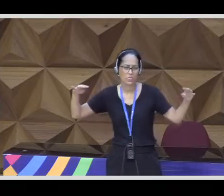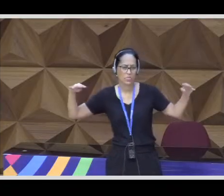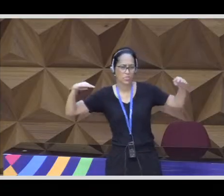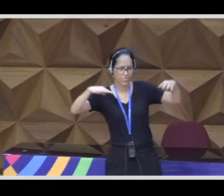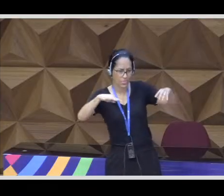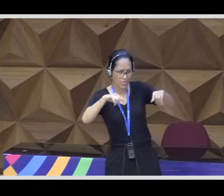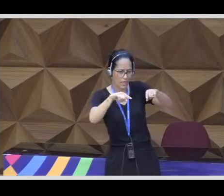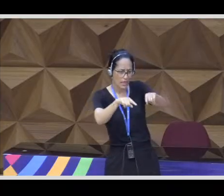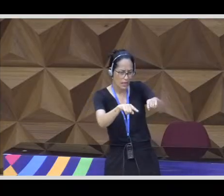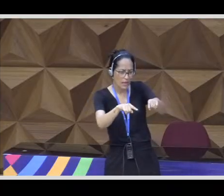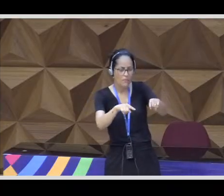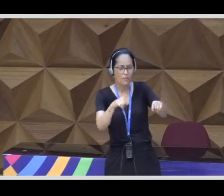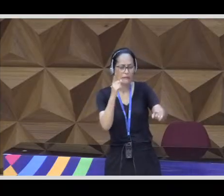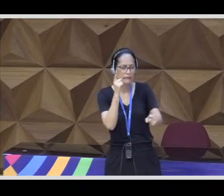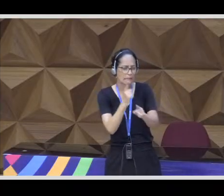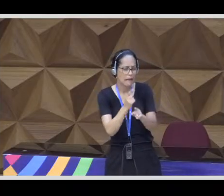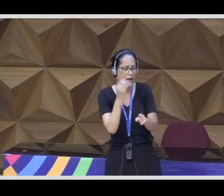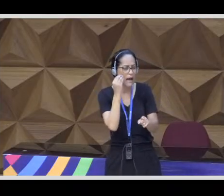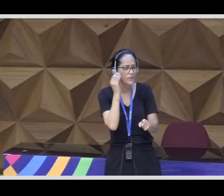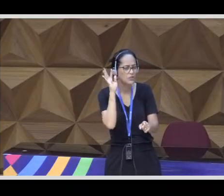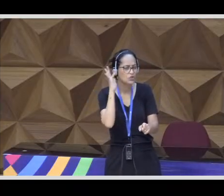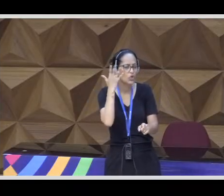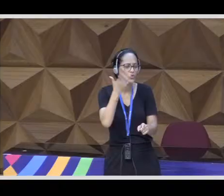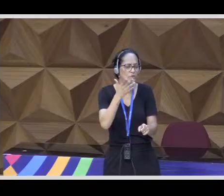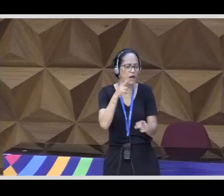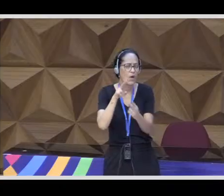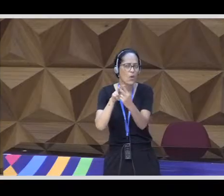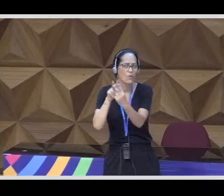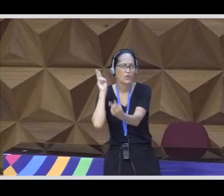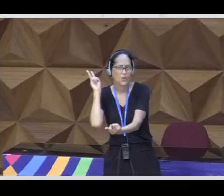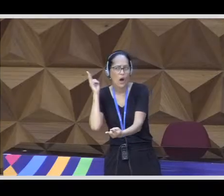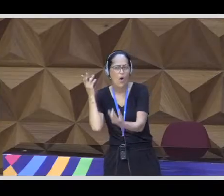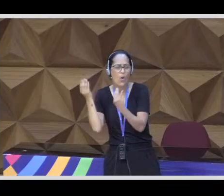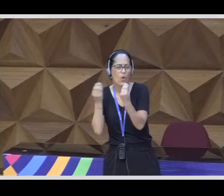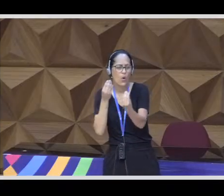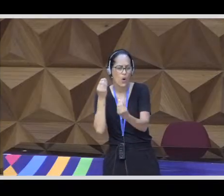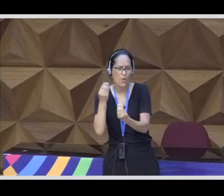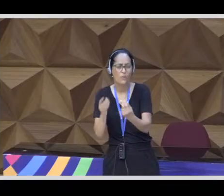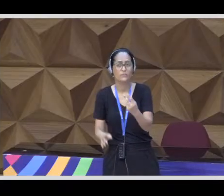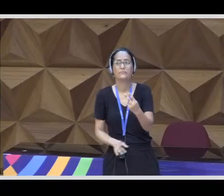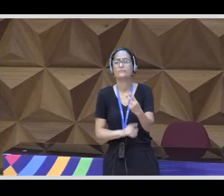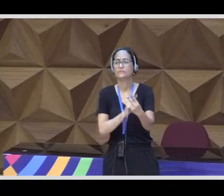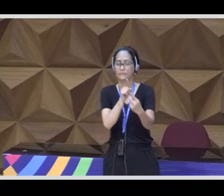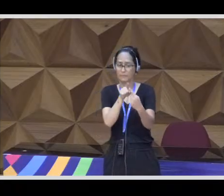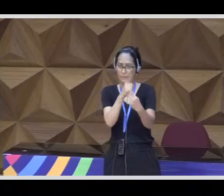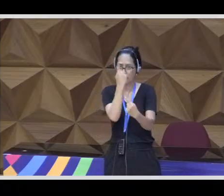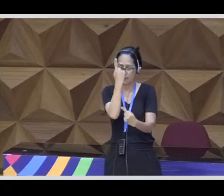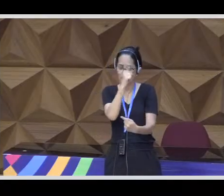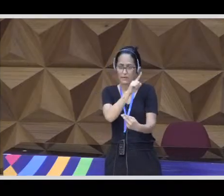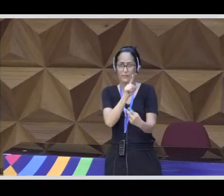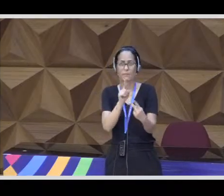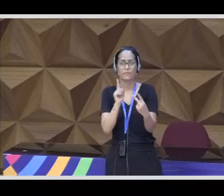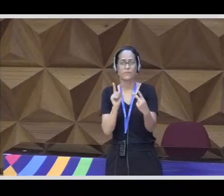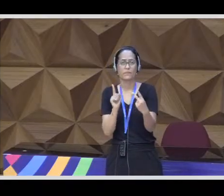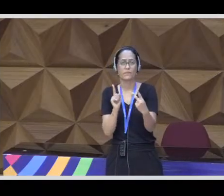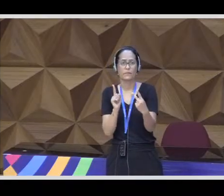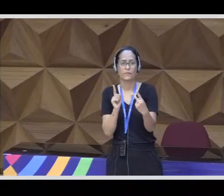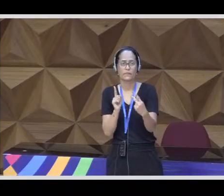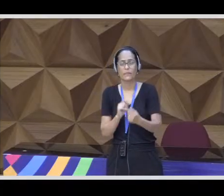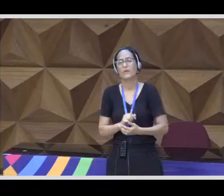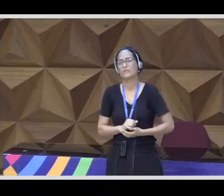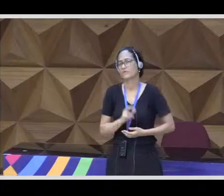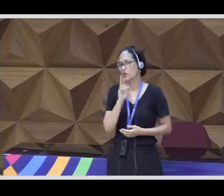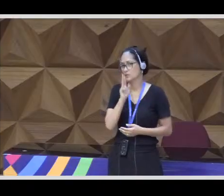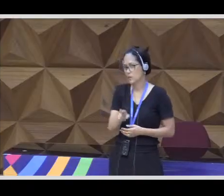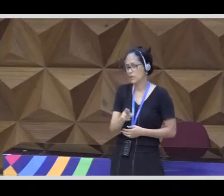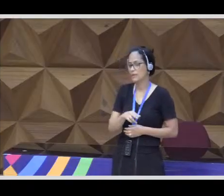solution be, or how would you inform about this? This is the first. Okay. So we haven't thought too much